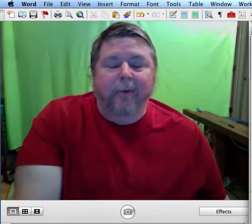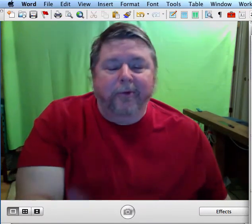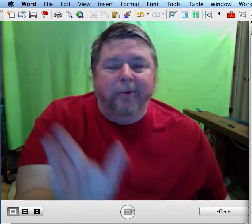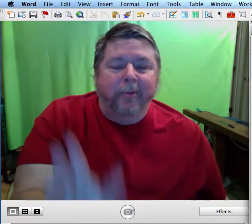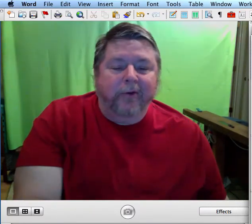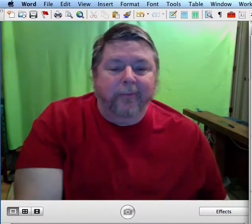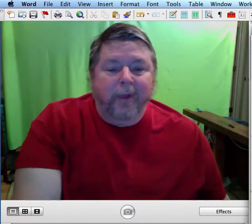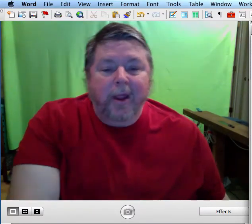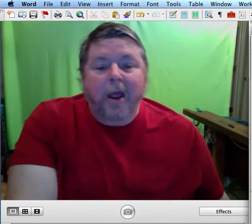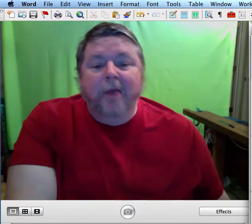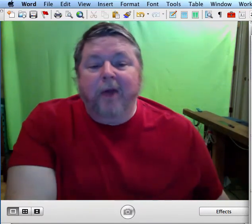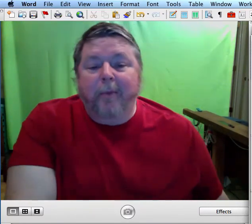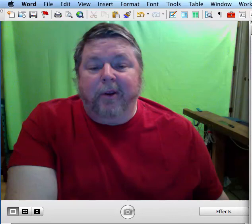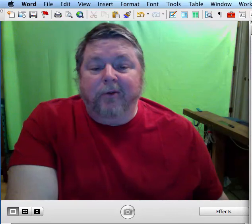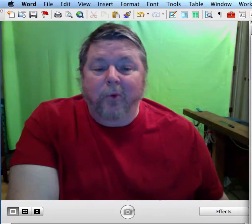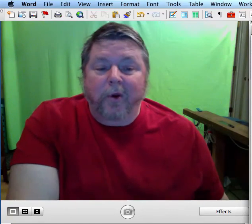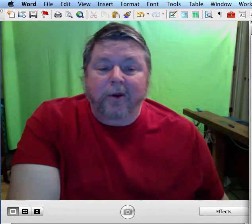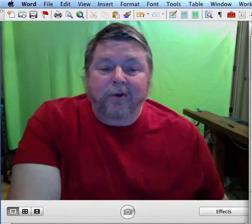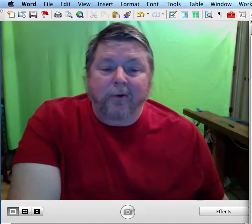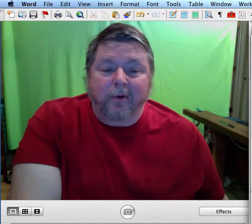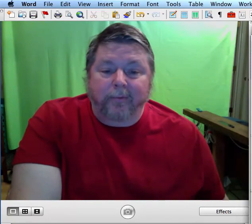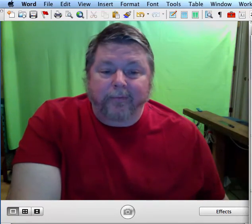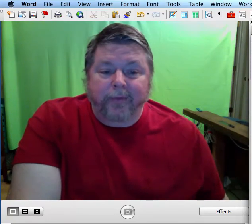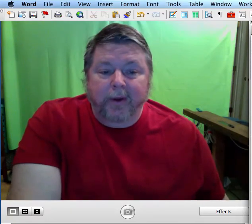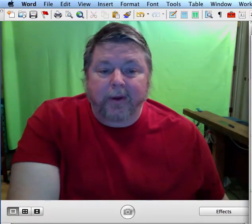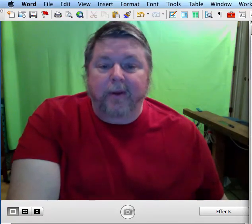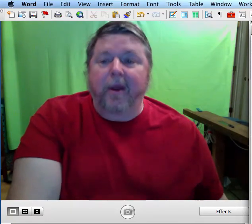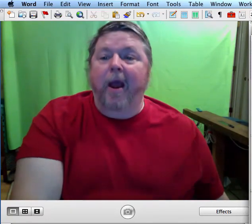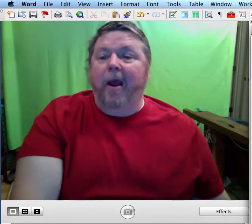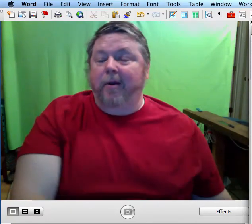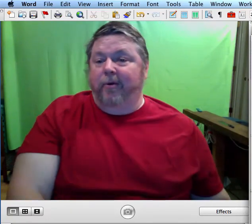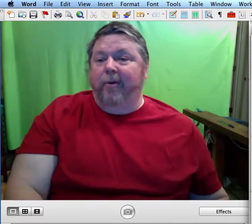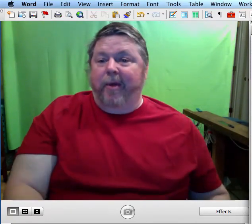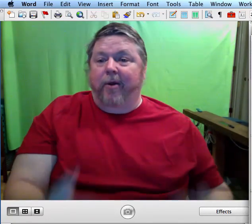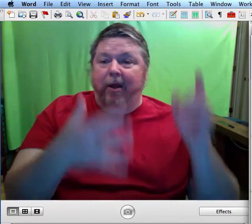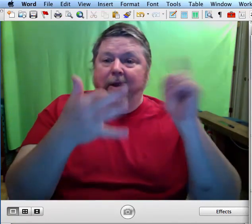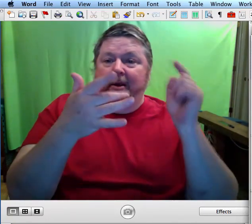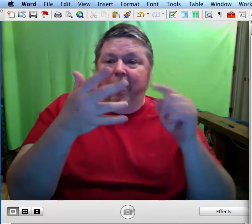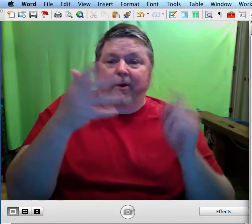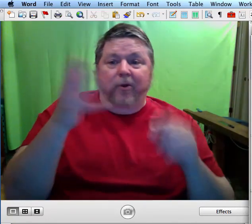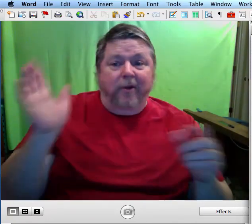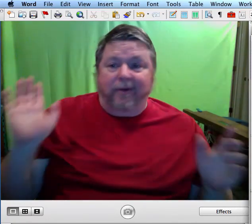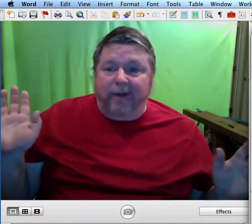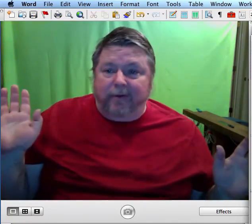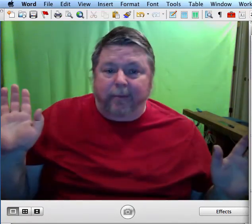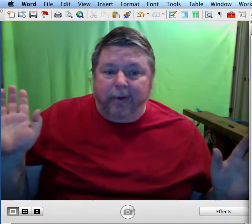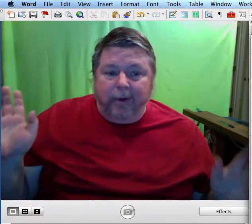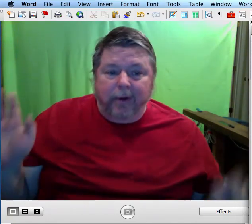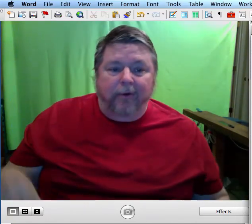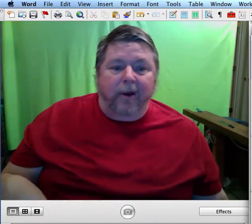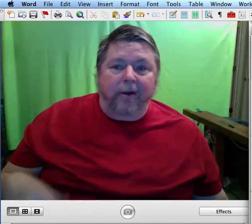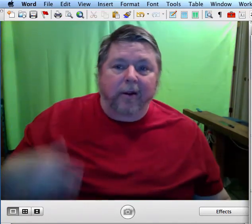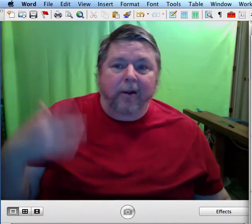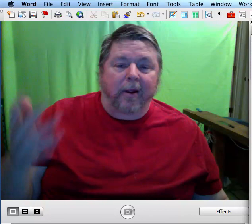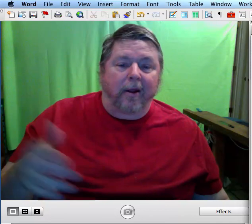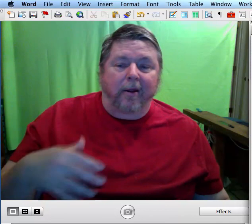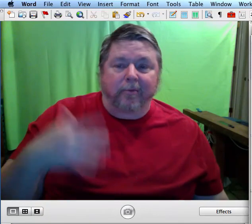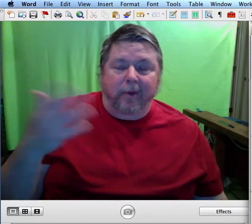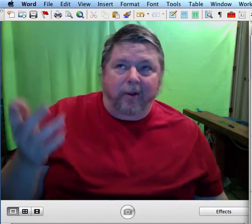I'm assuming a patient. Topics. What did you learn? I learned about, and you can just list them, right?